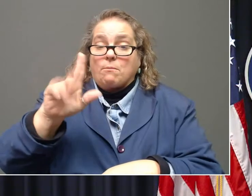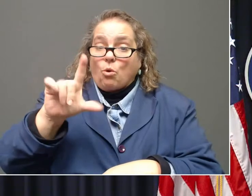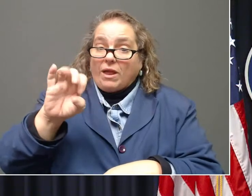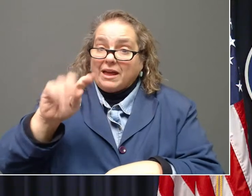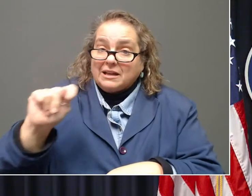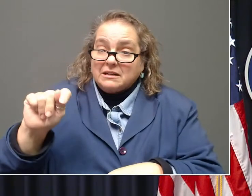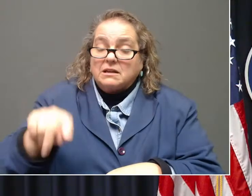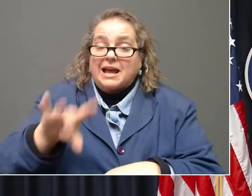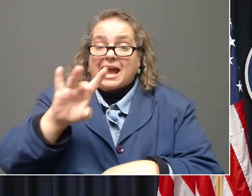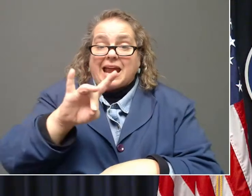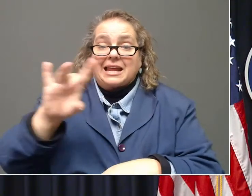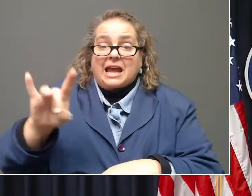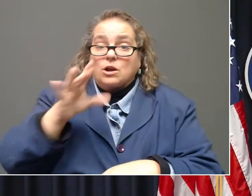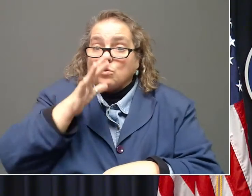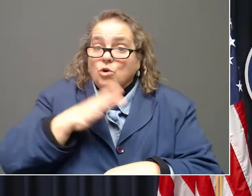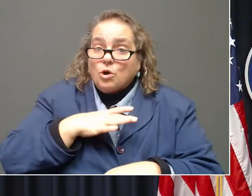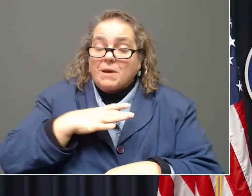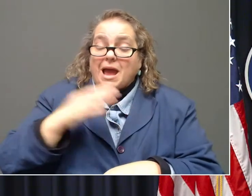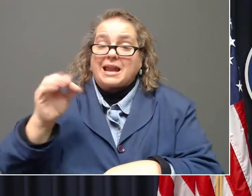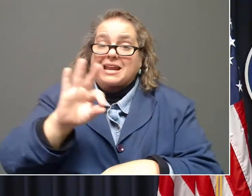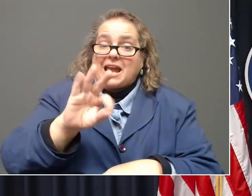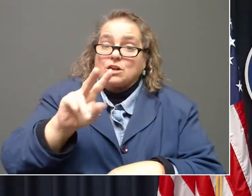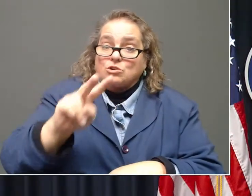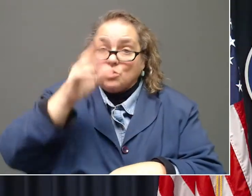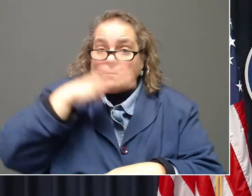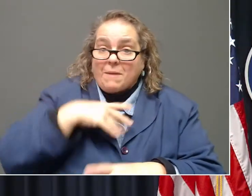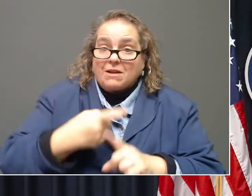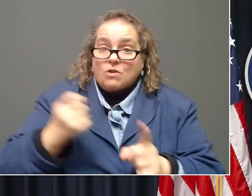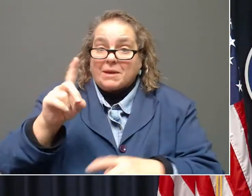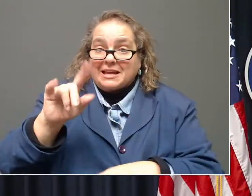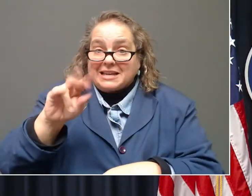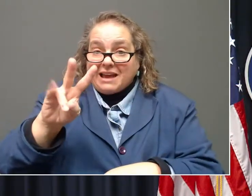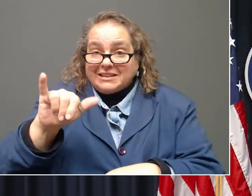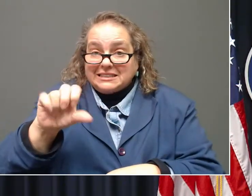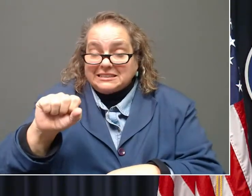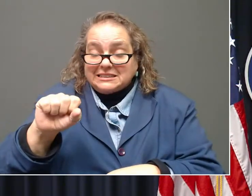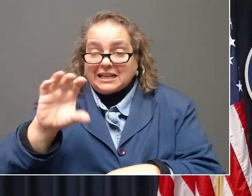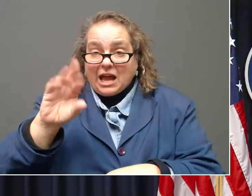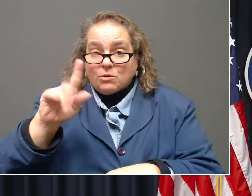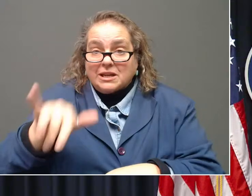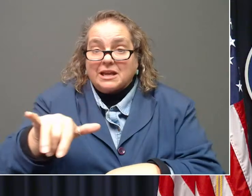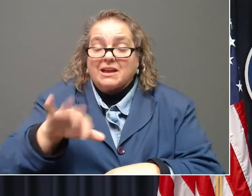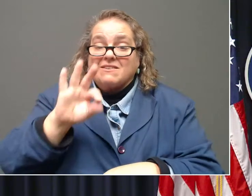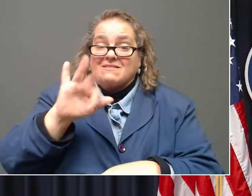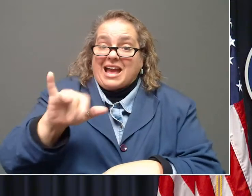Today's loss include an 85-year-old man from Ballard,